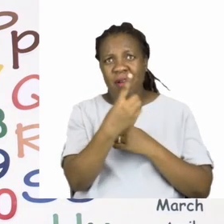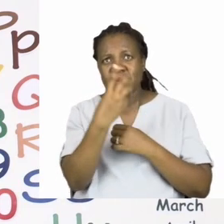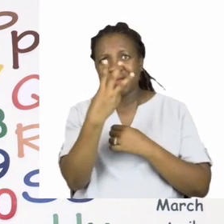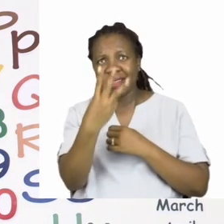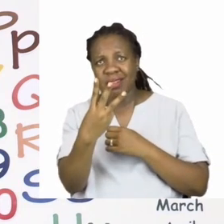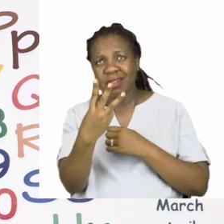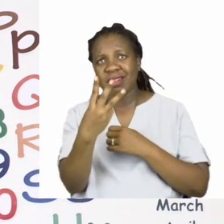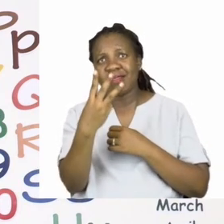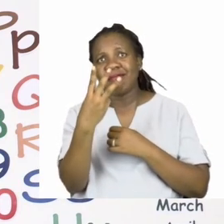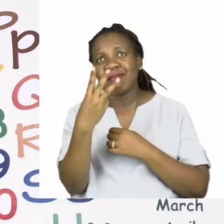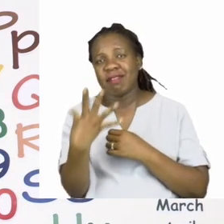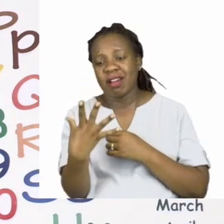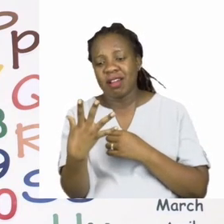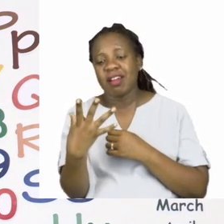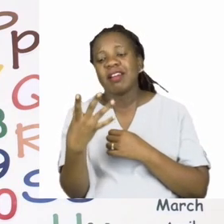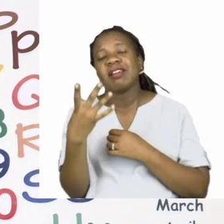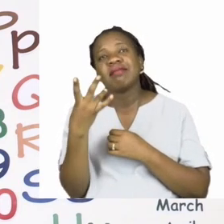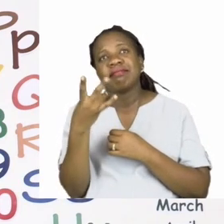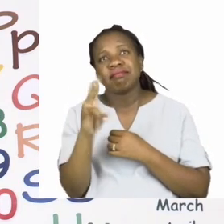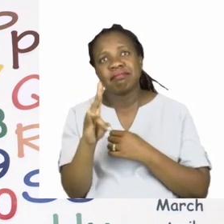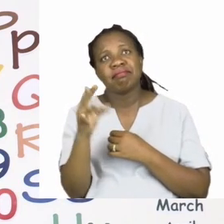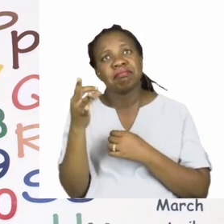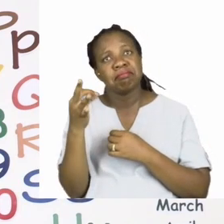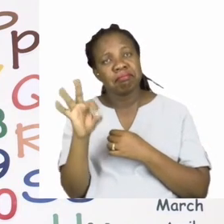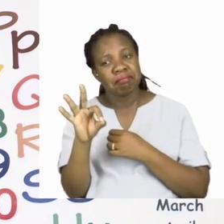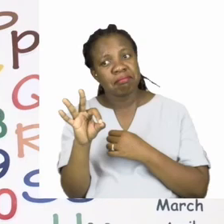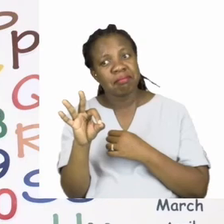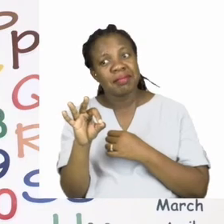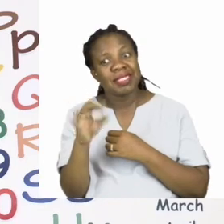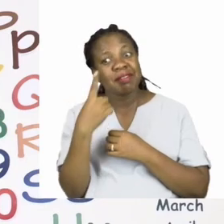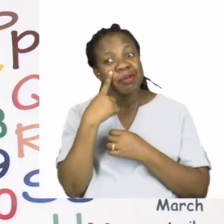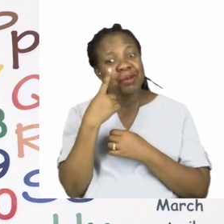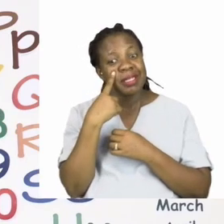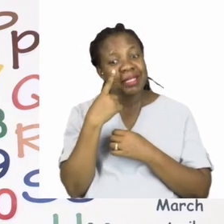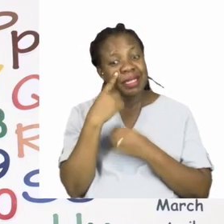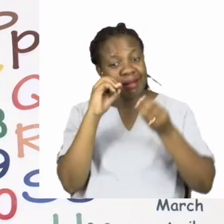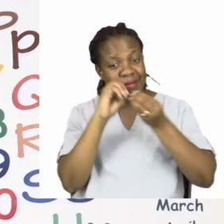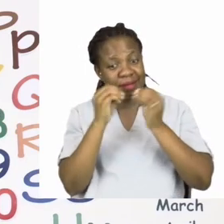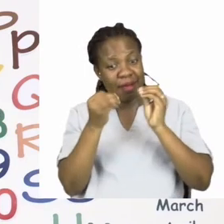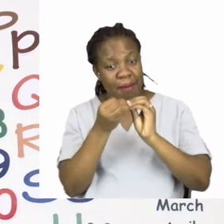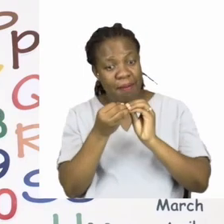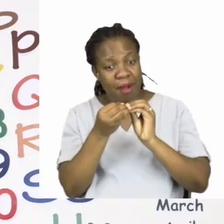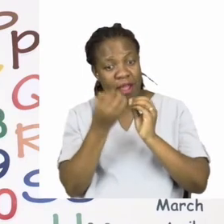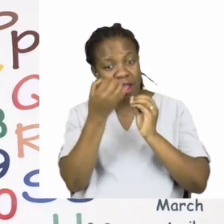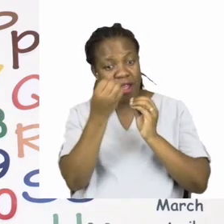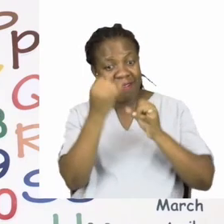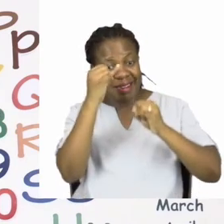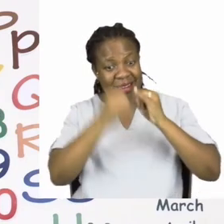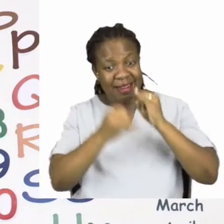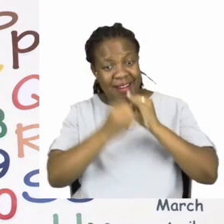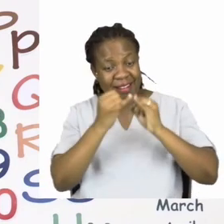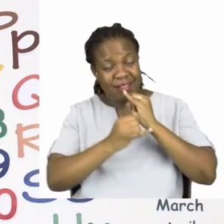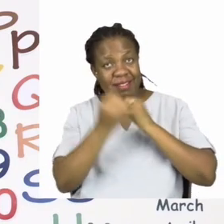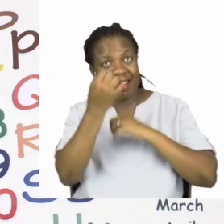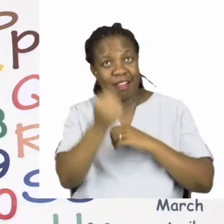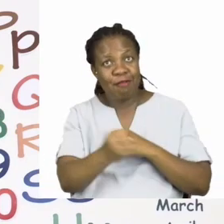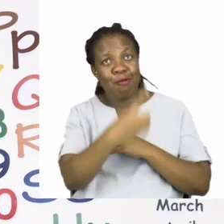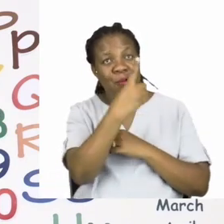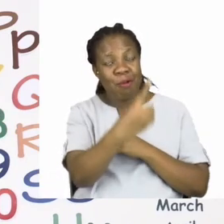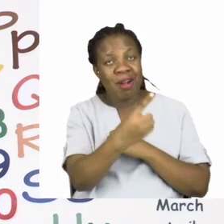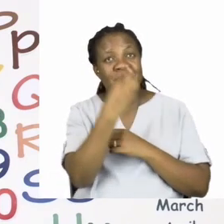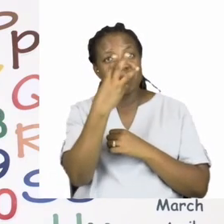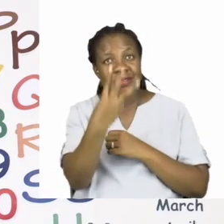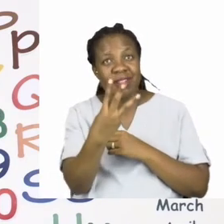7, or 9. So if you see a number that ends with these ones, which means that it